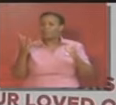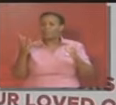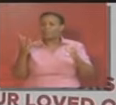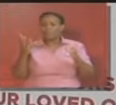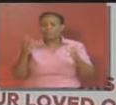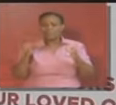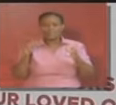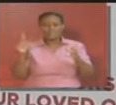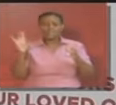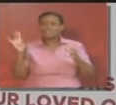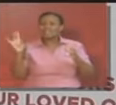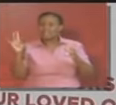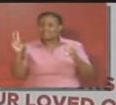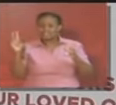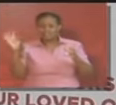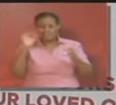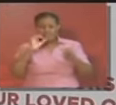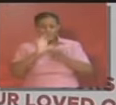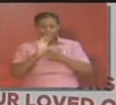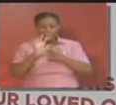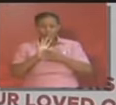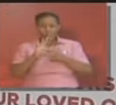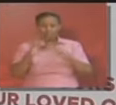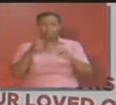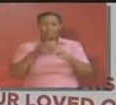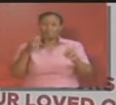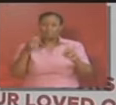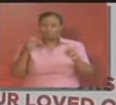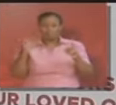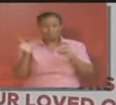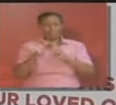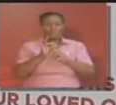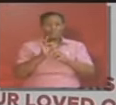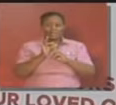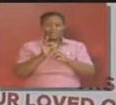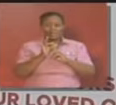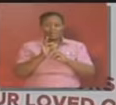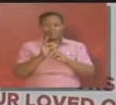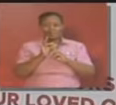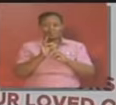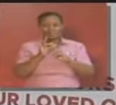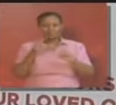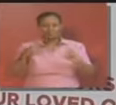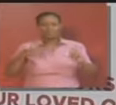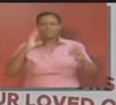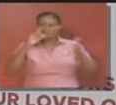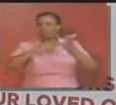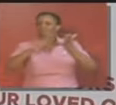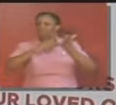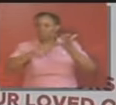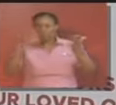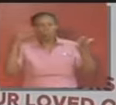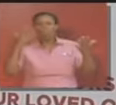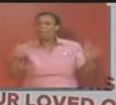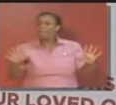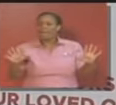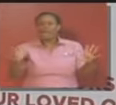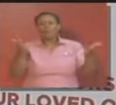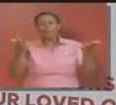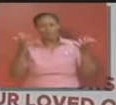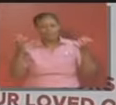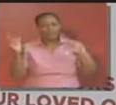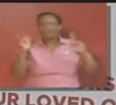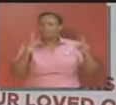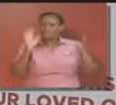of a case. And so far, we've literally only had 1 student being a contact and having to be in quarantine. Remember